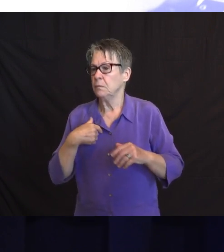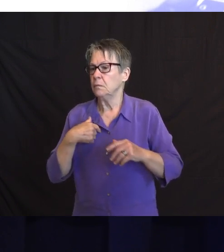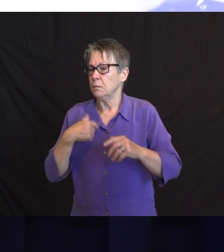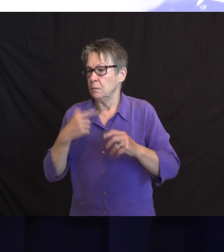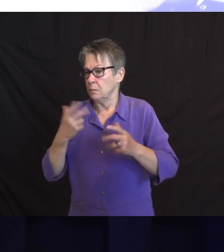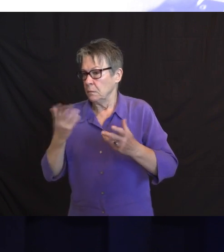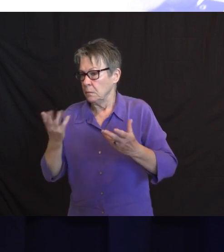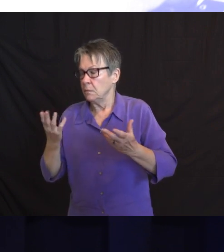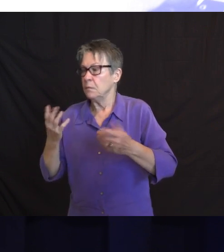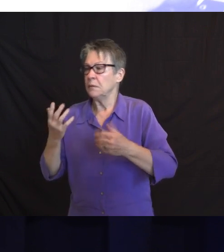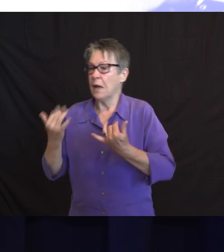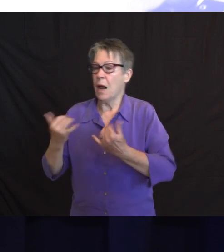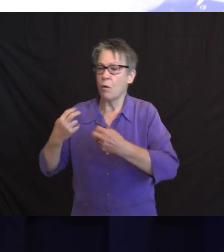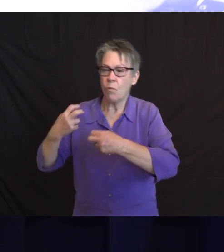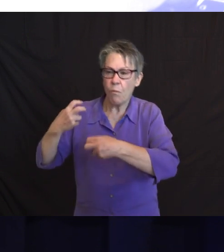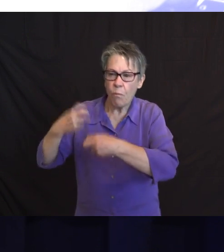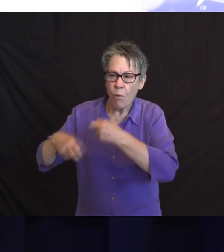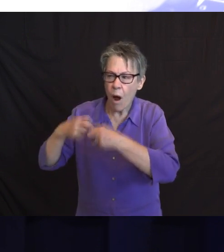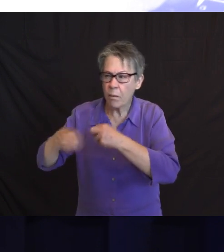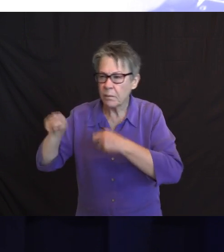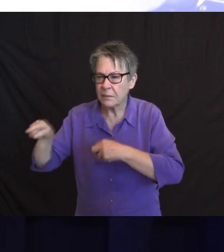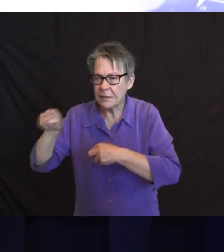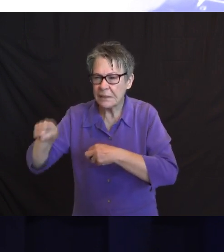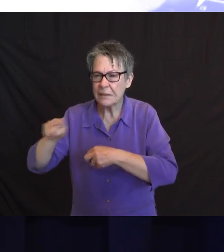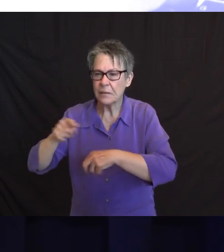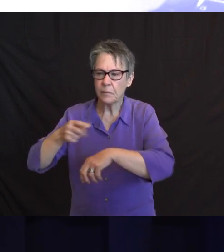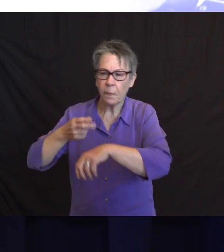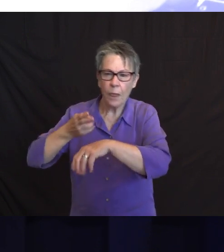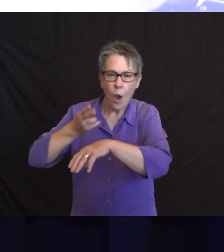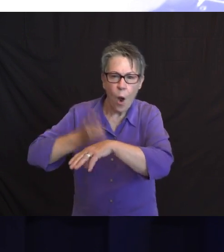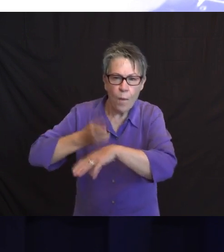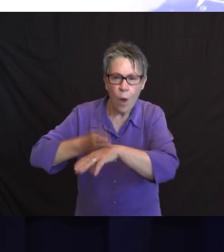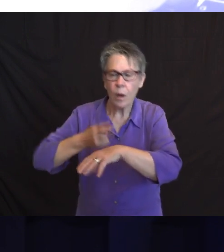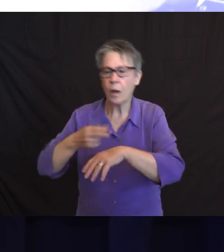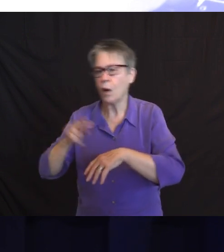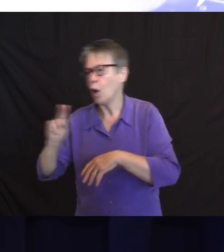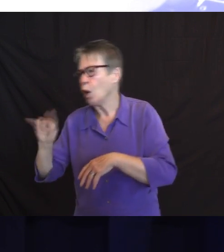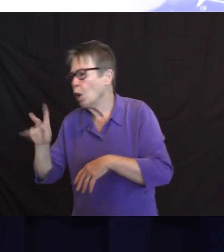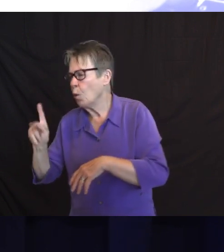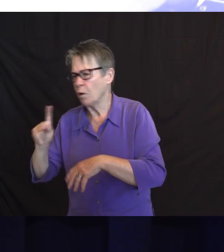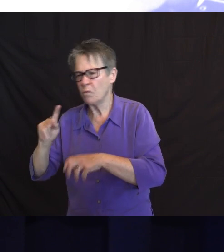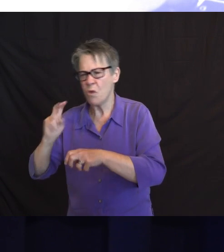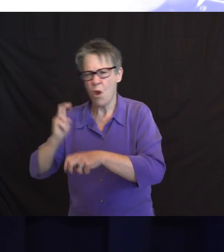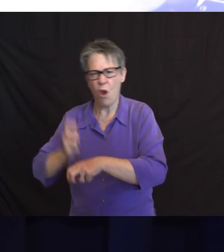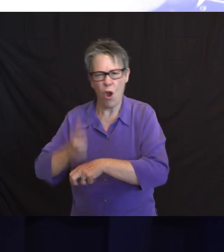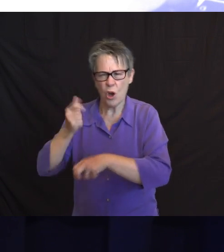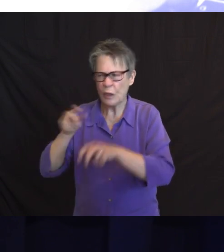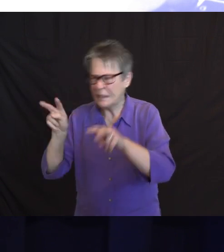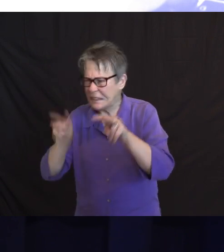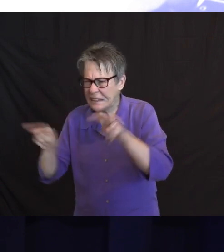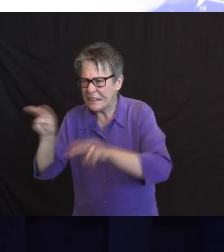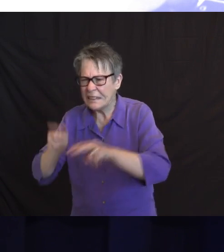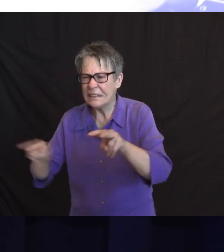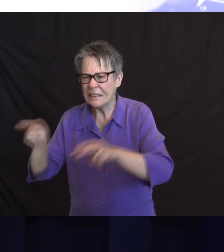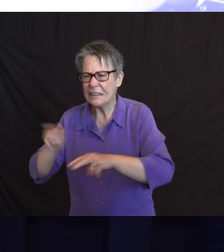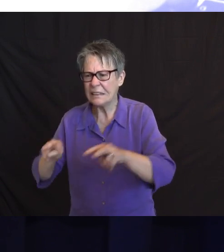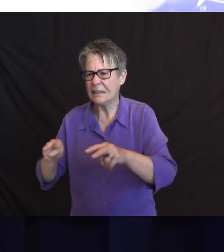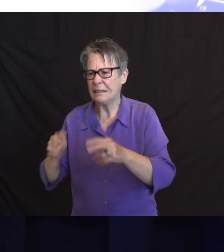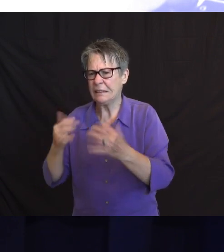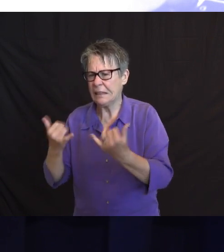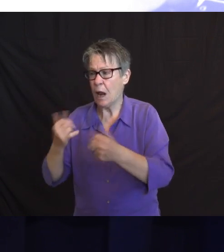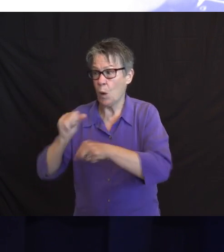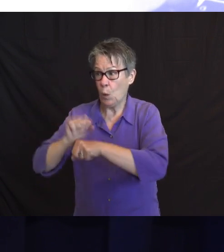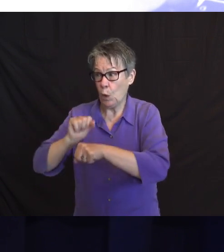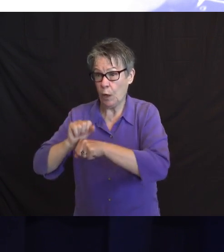Newark seemed to be hit harder, no particular reason. But those numbers, as part of that curve that I showed you, is coming back. So the engineer availability.